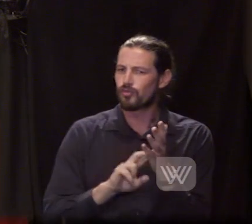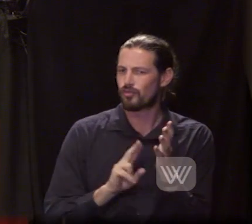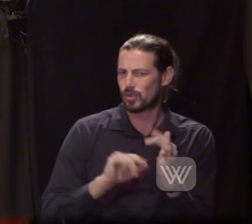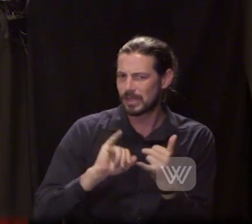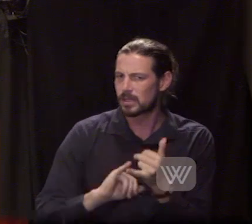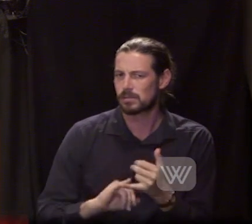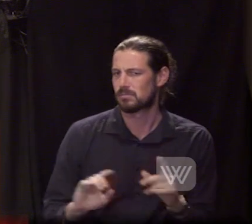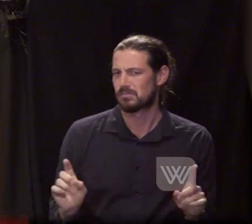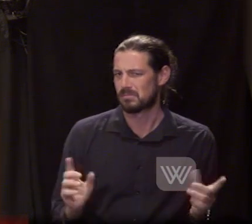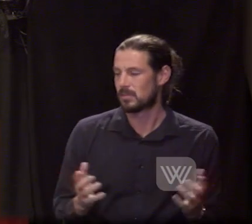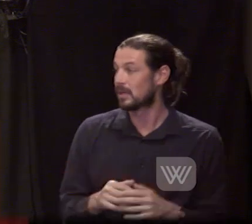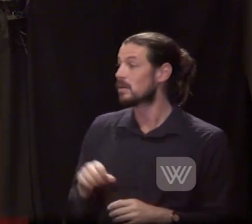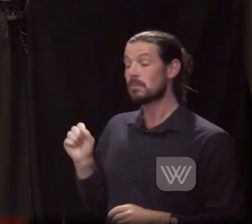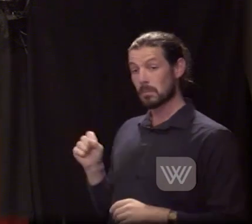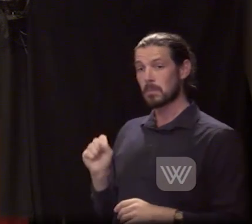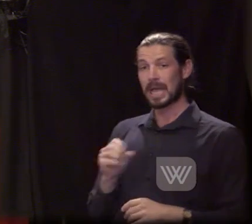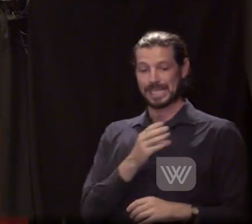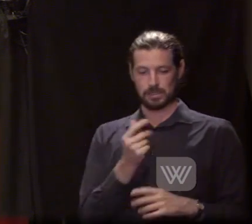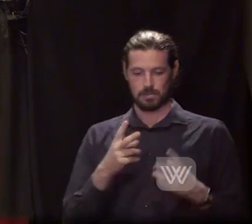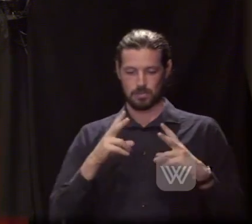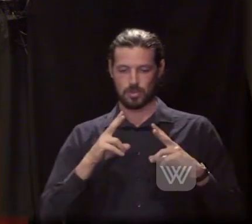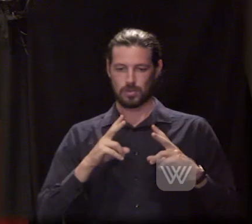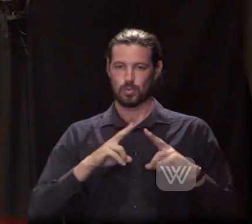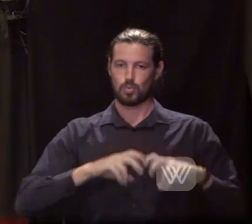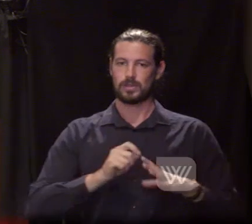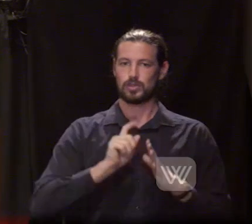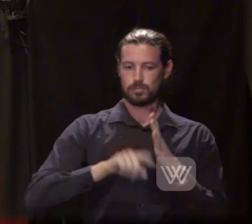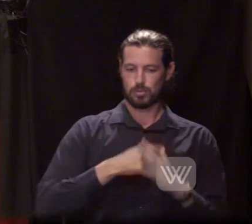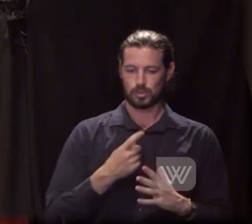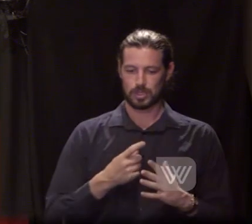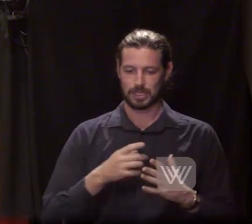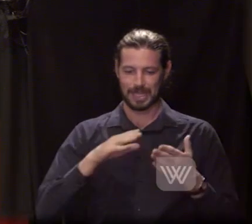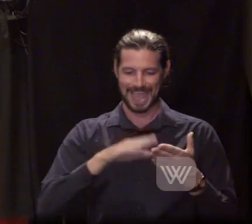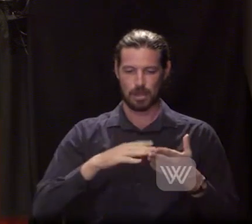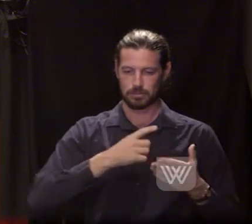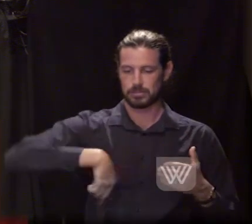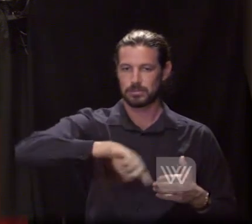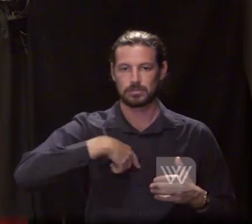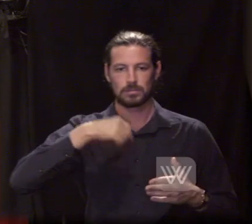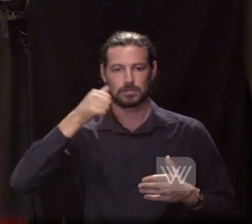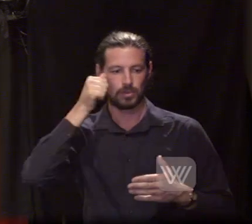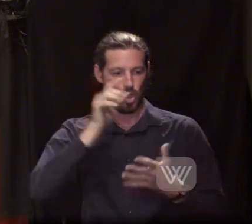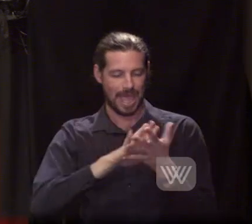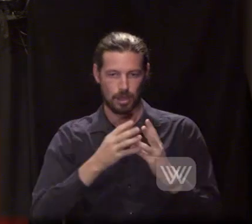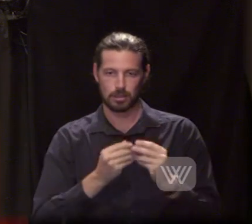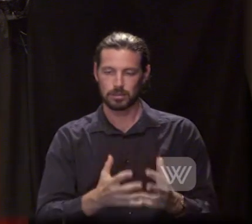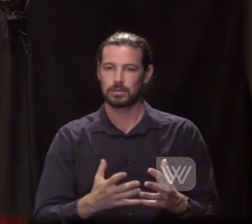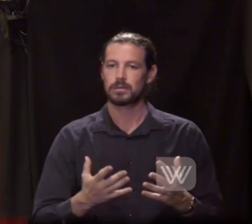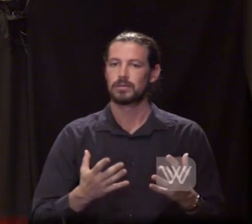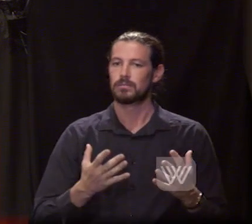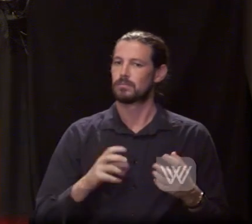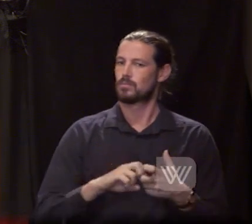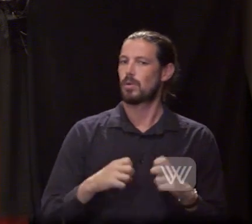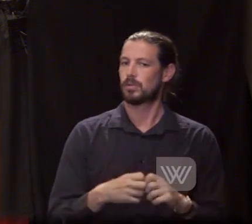projects actually were designed towards helping us self-treat all sorts of different conditions, but we had